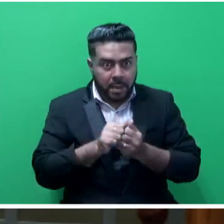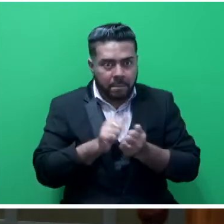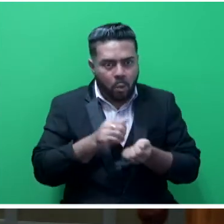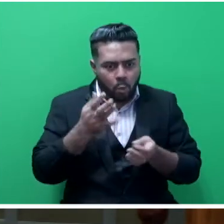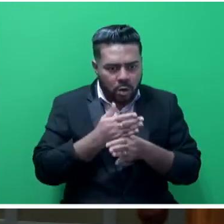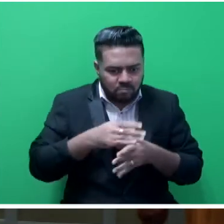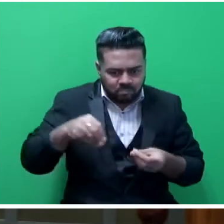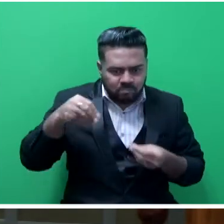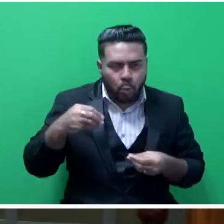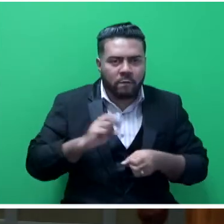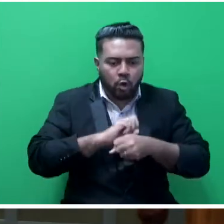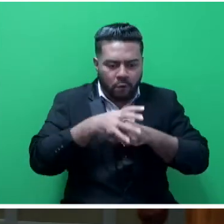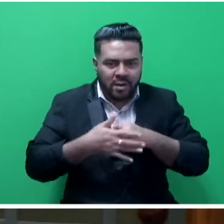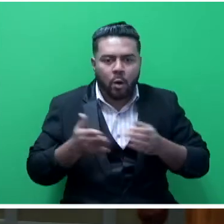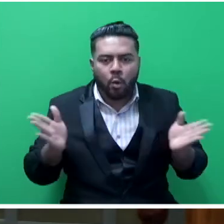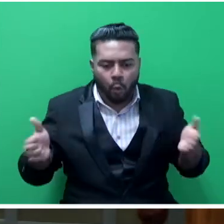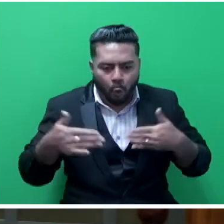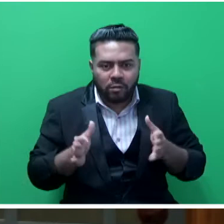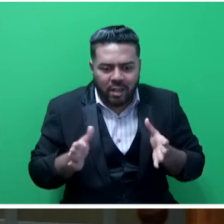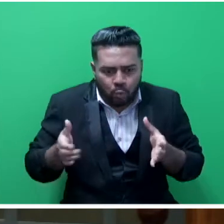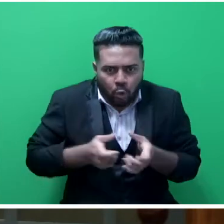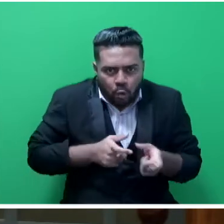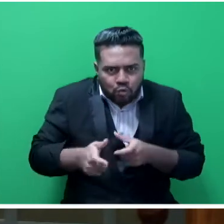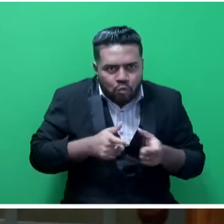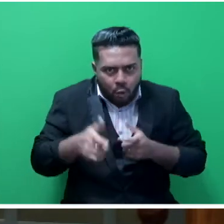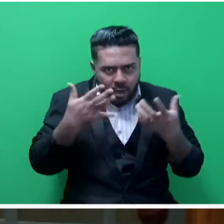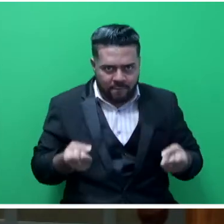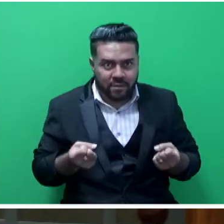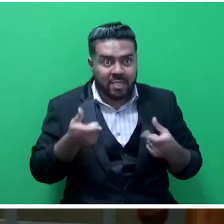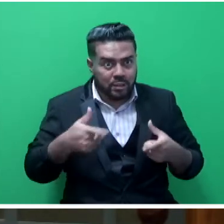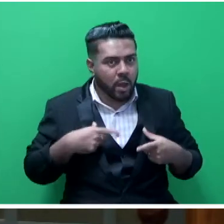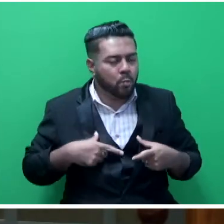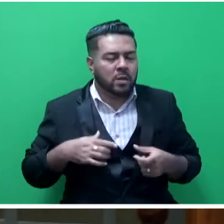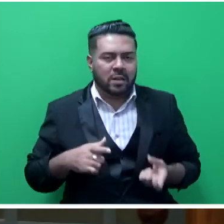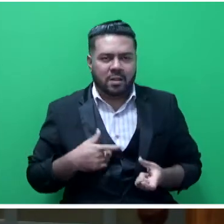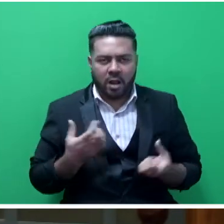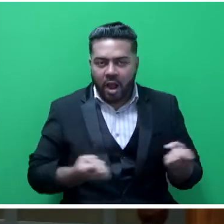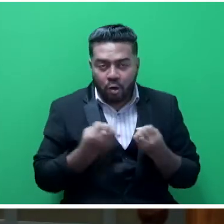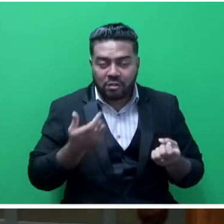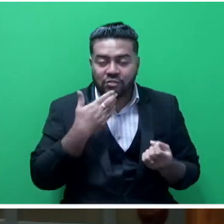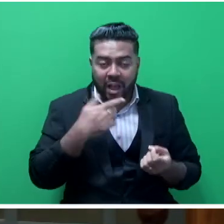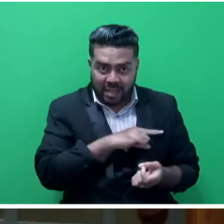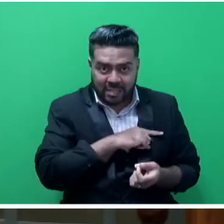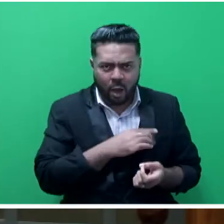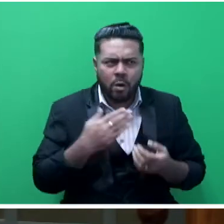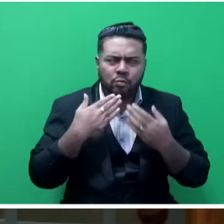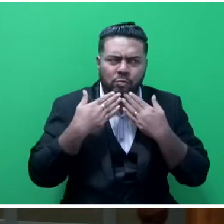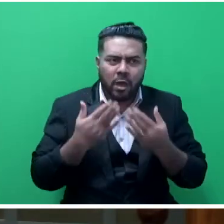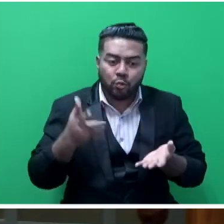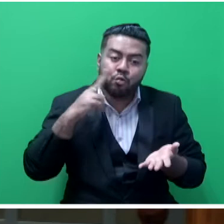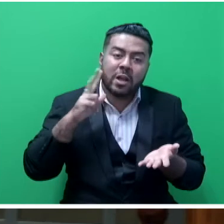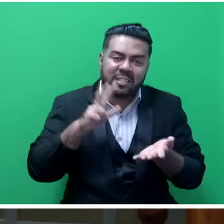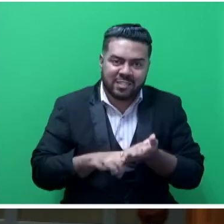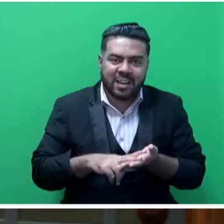because we are COVID-19 contained. And that's why I also encourage us, and I thank the honourable members who have registered in the last few